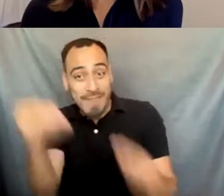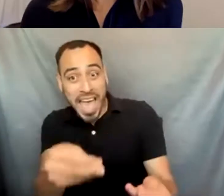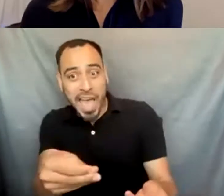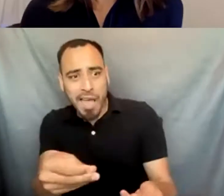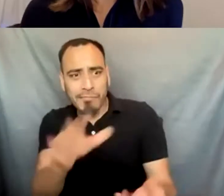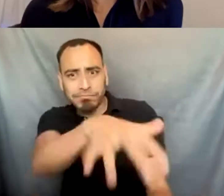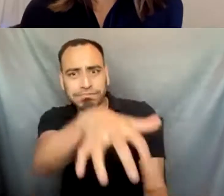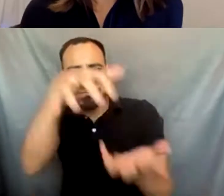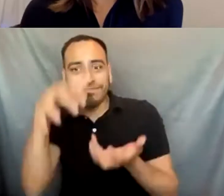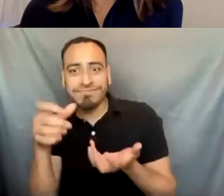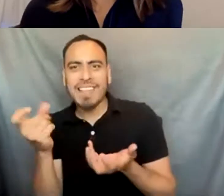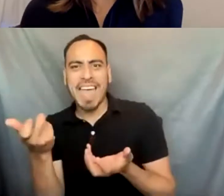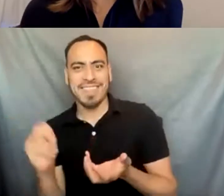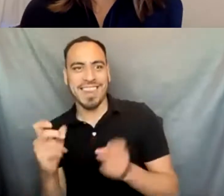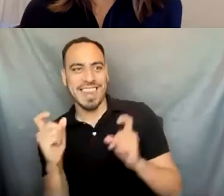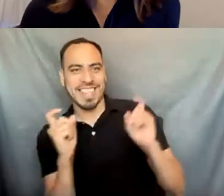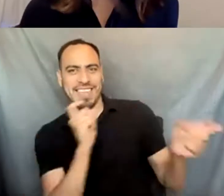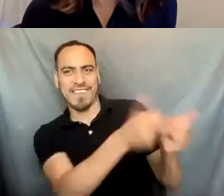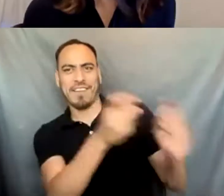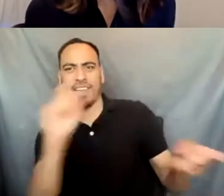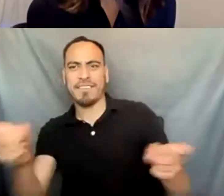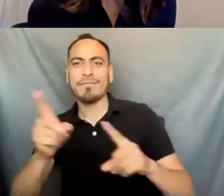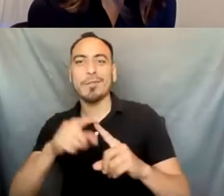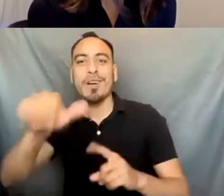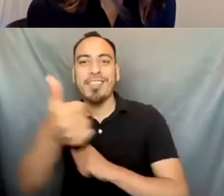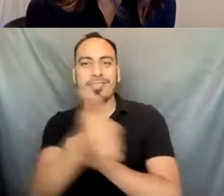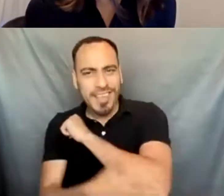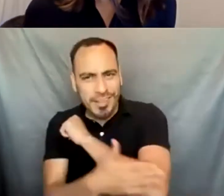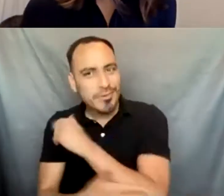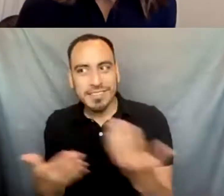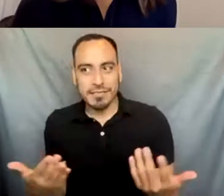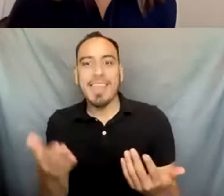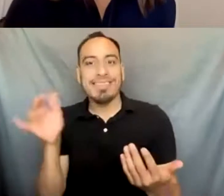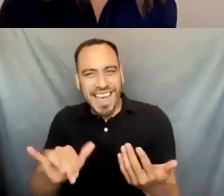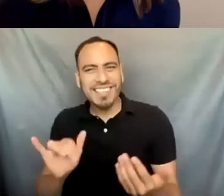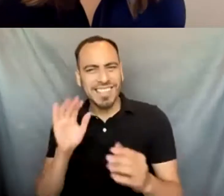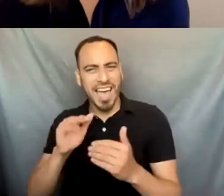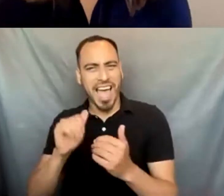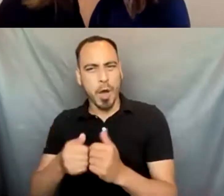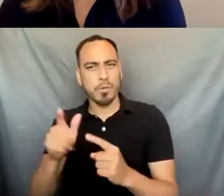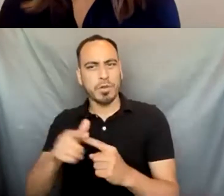more power to us, right? This is how we get it over with.